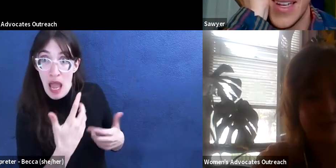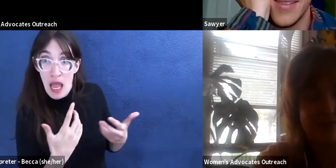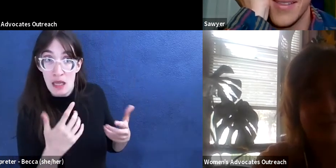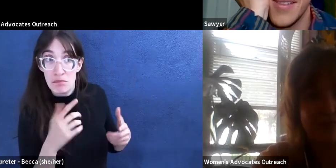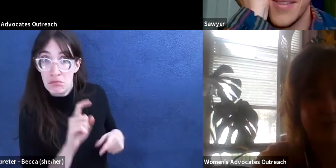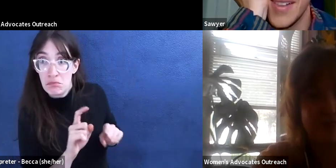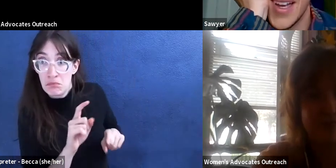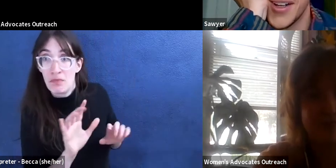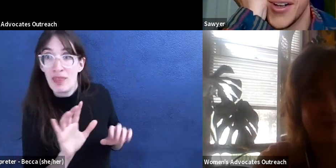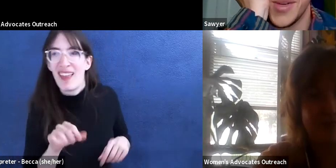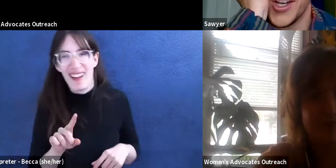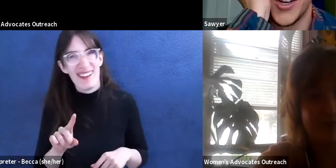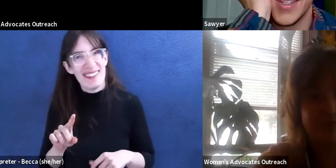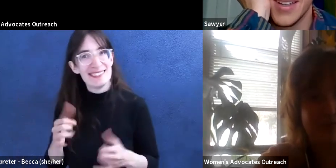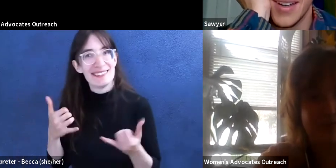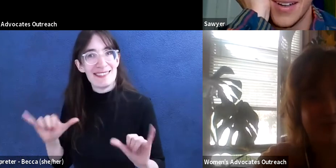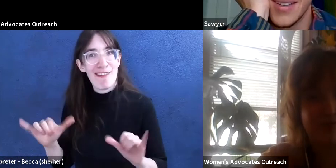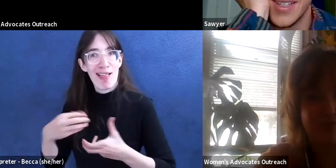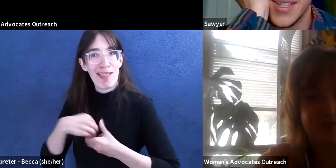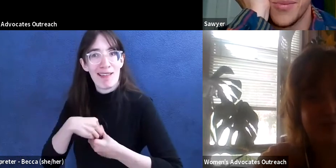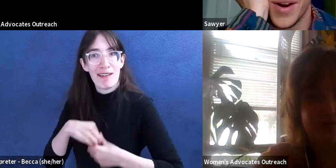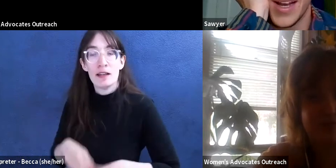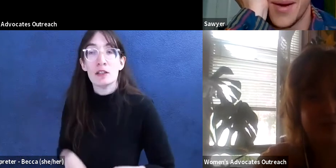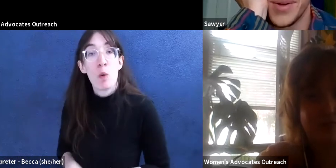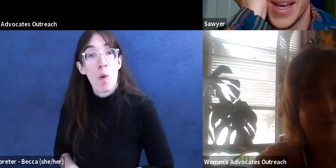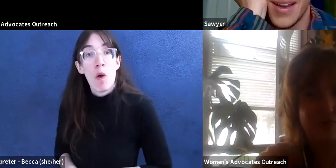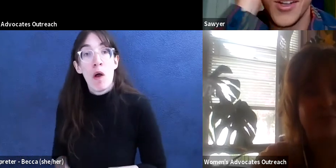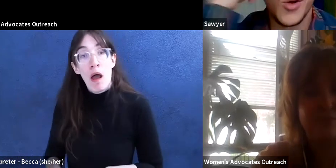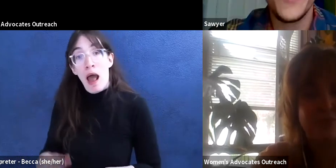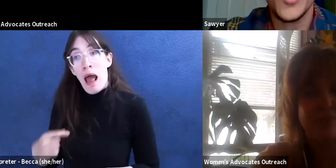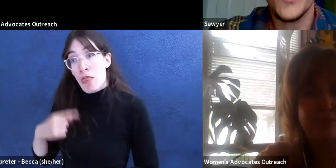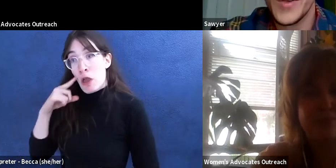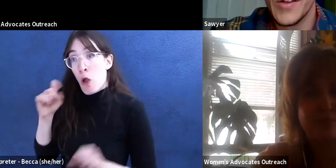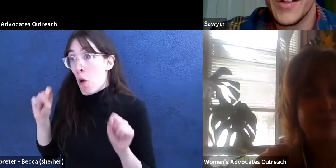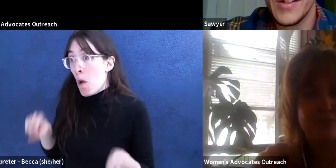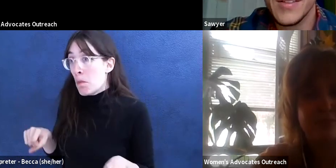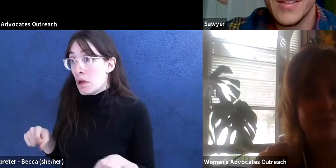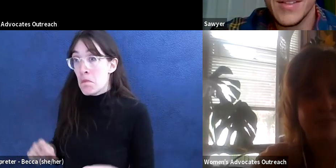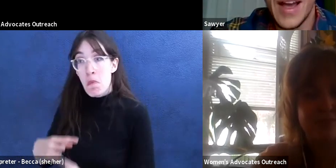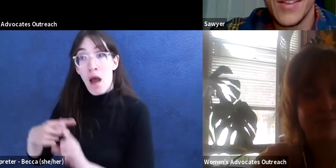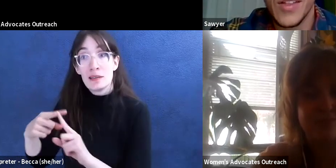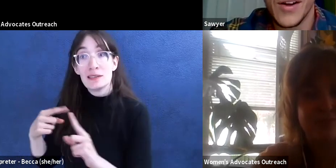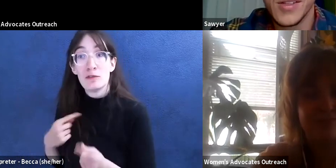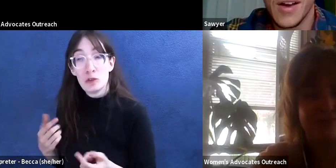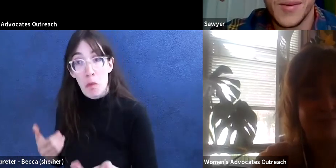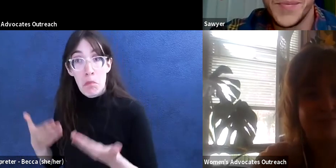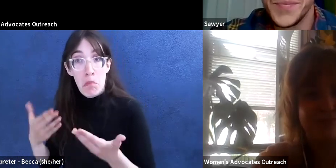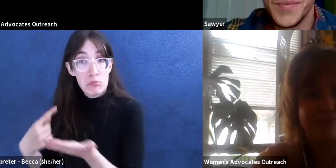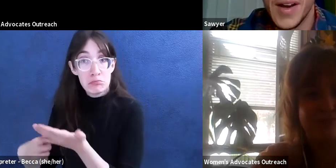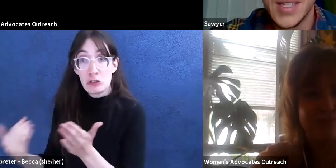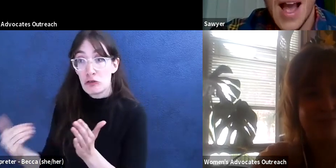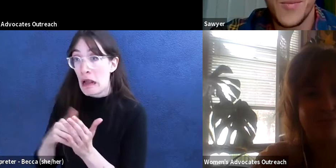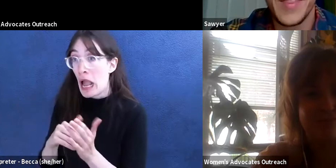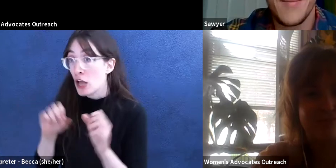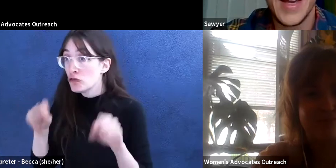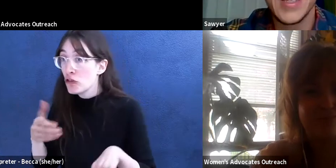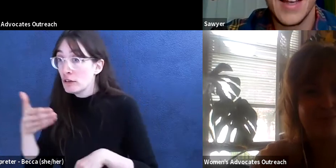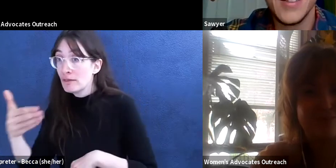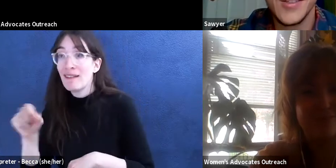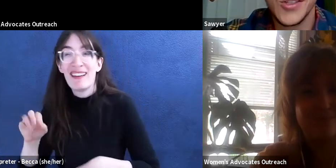That's a very basic, important strategy for keeping kids safe from sexual abuse.